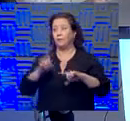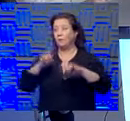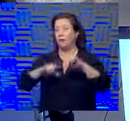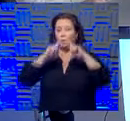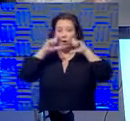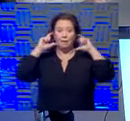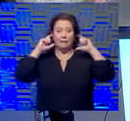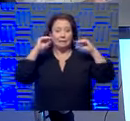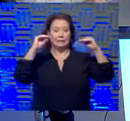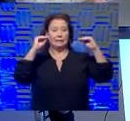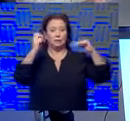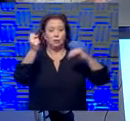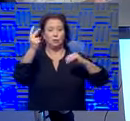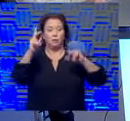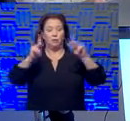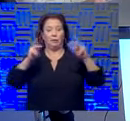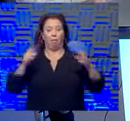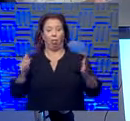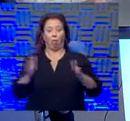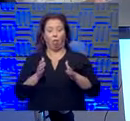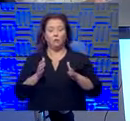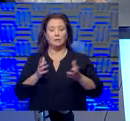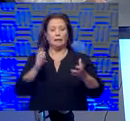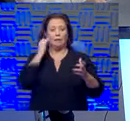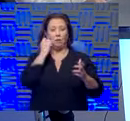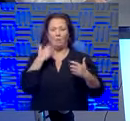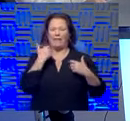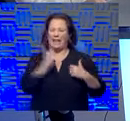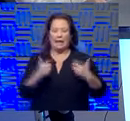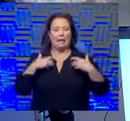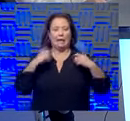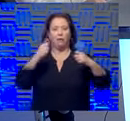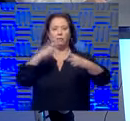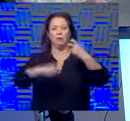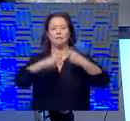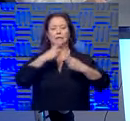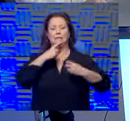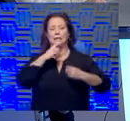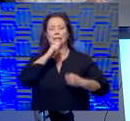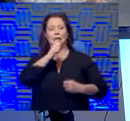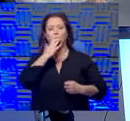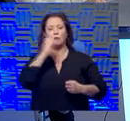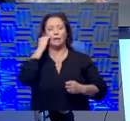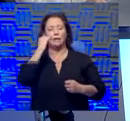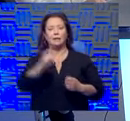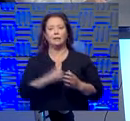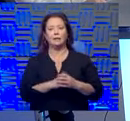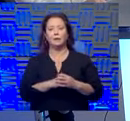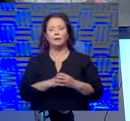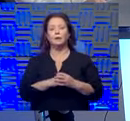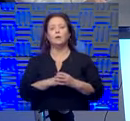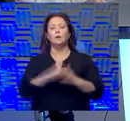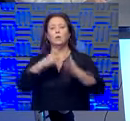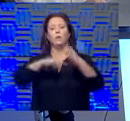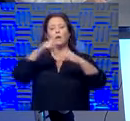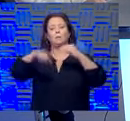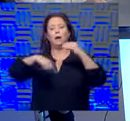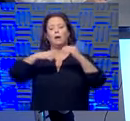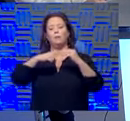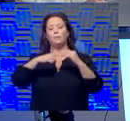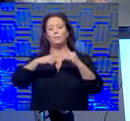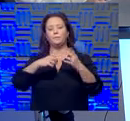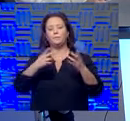and you have to teach 12 people in close quarters. Right. I mean, if you have any health problems there, I'd say, oh, that's just not a good idea. What about, Lee, what